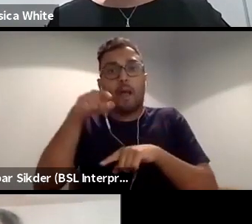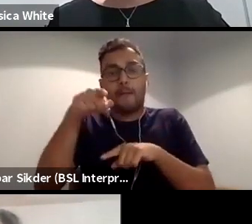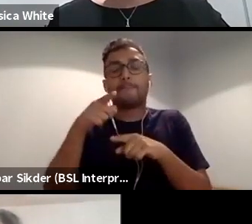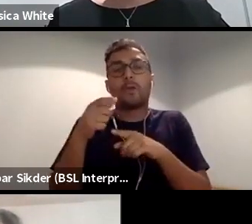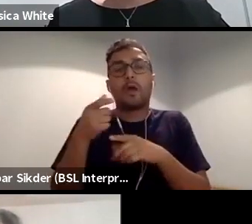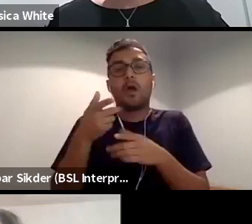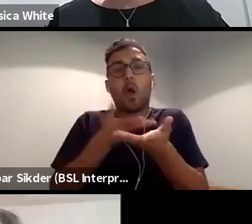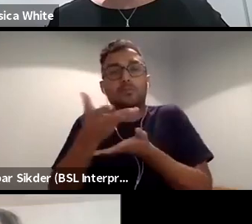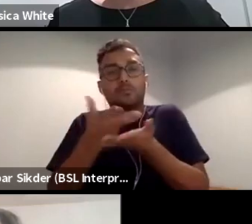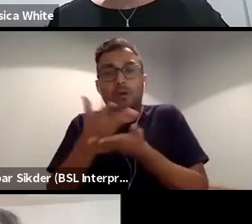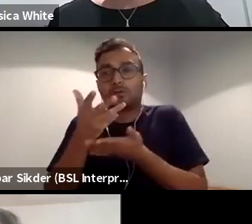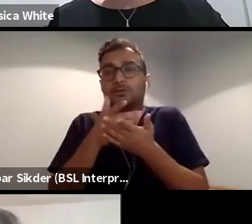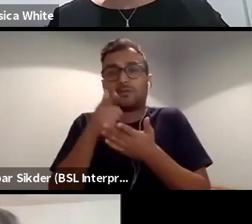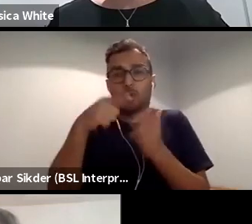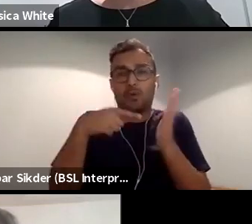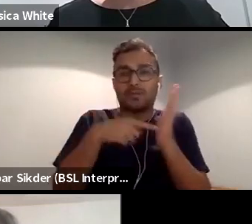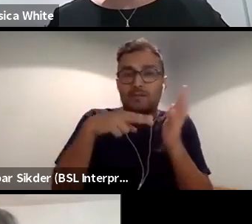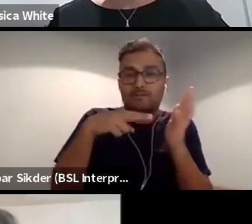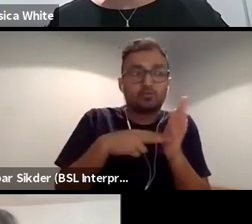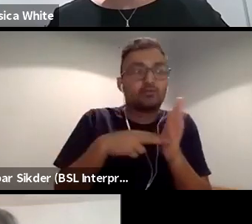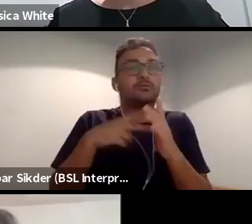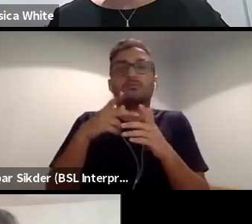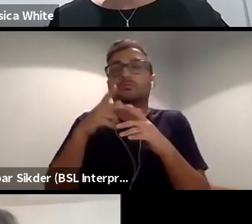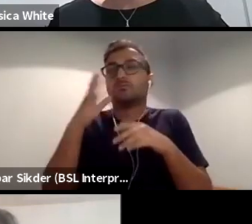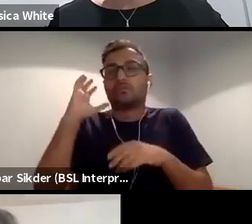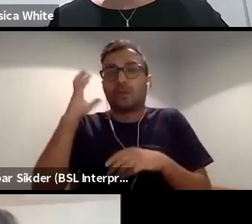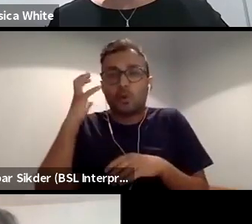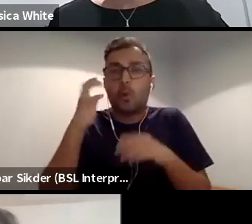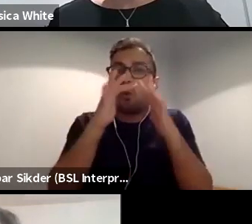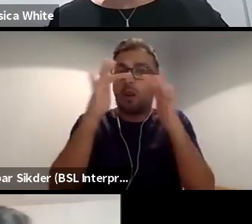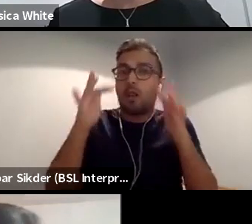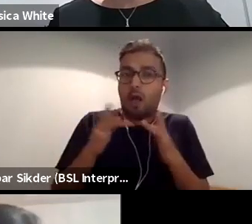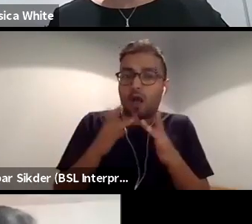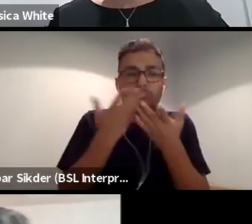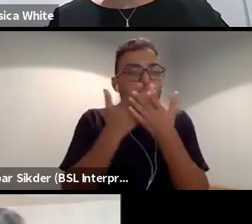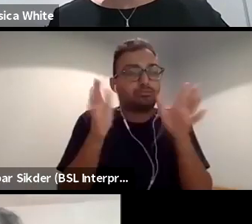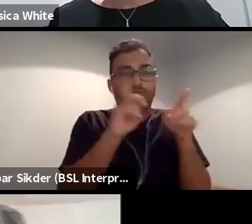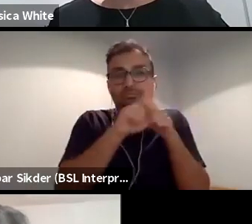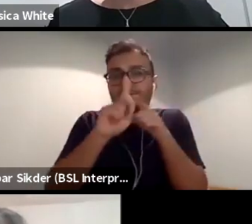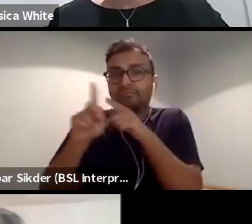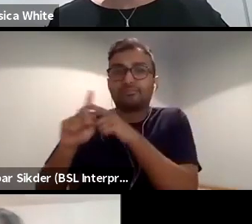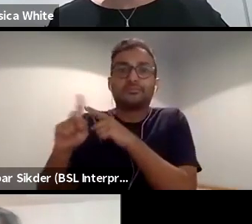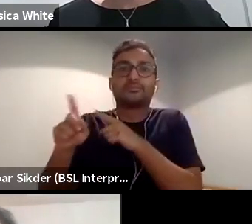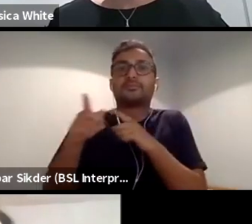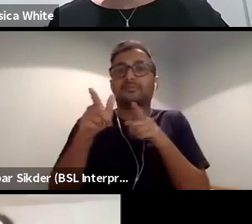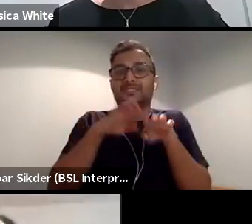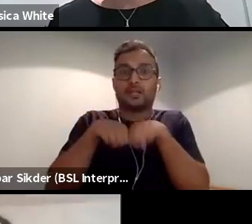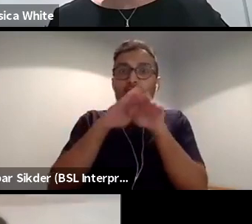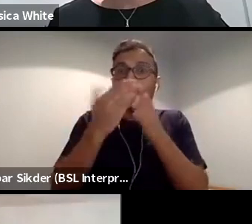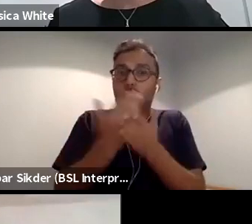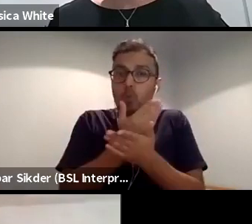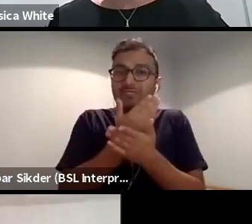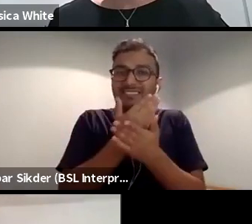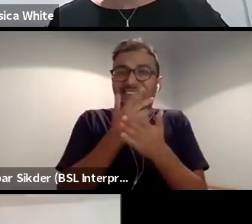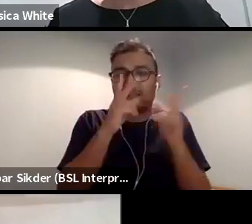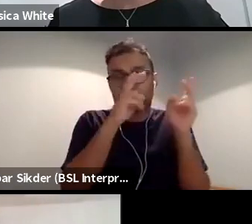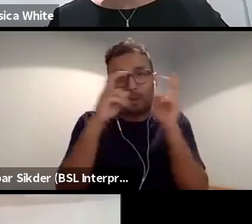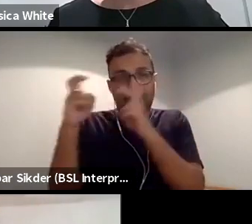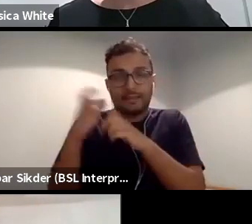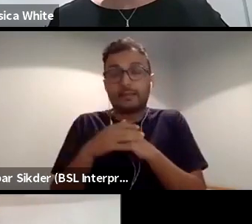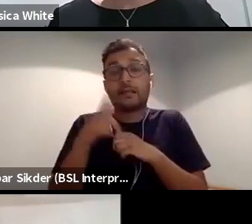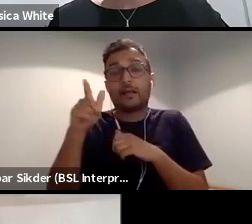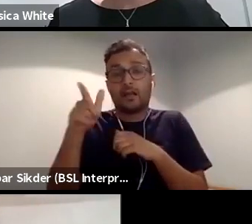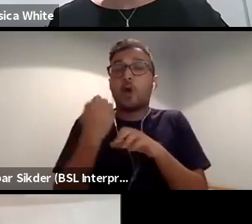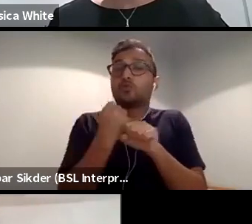TV, radio, and online on a wide range of international security stories. He graduated in Arabic